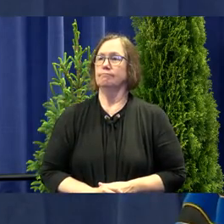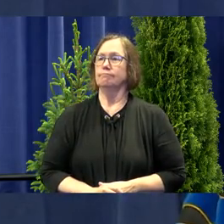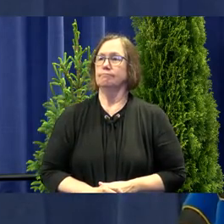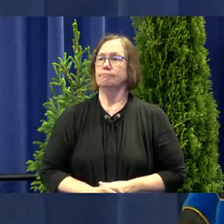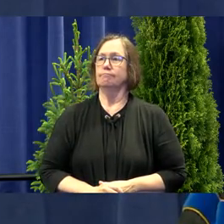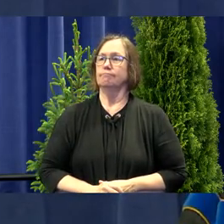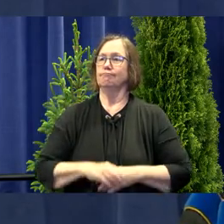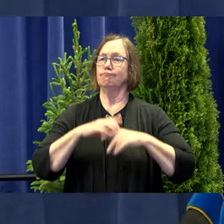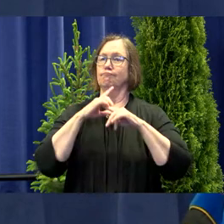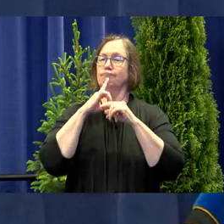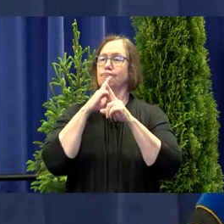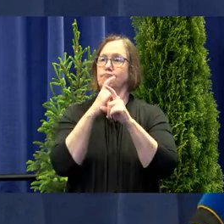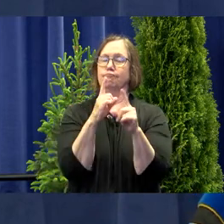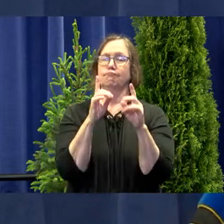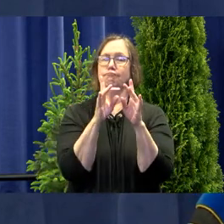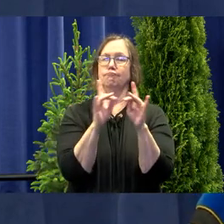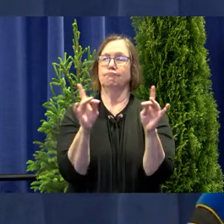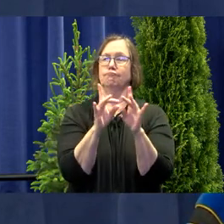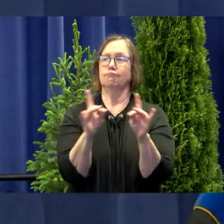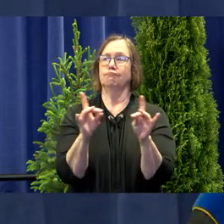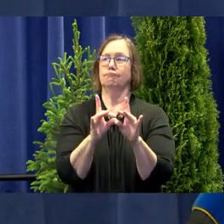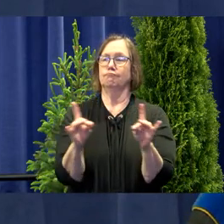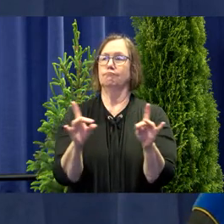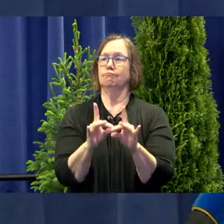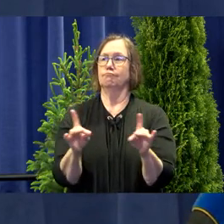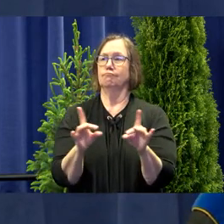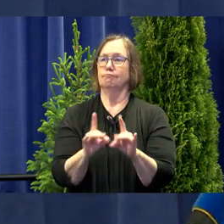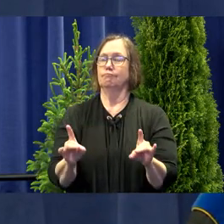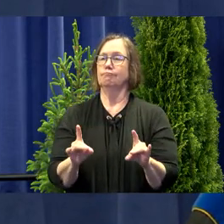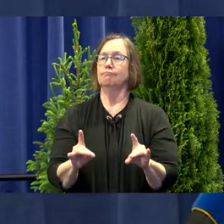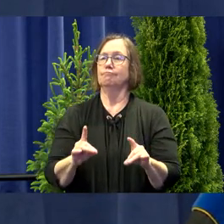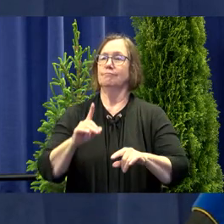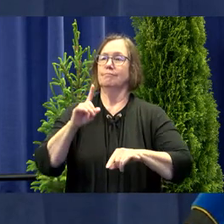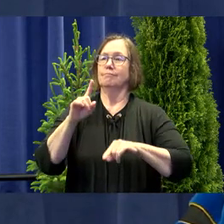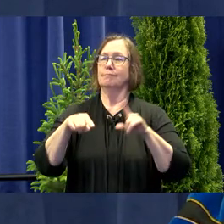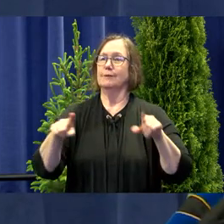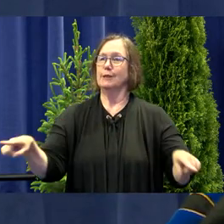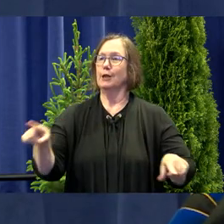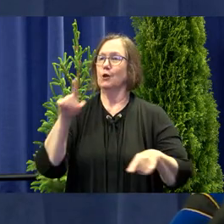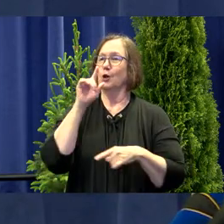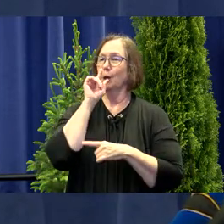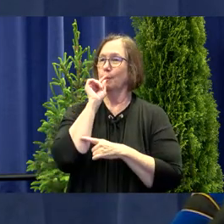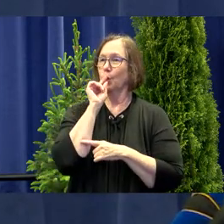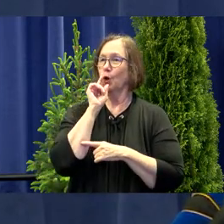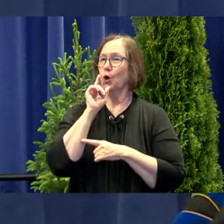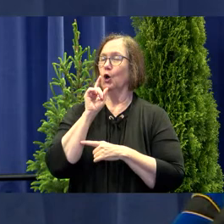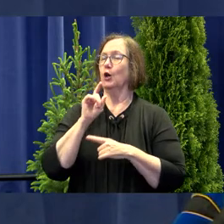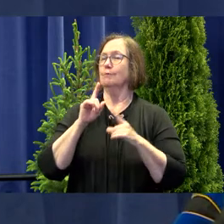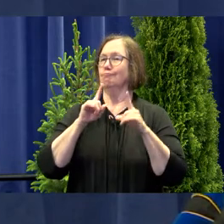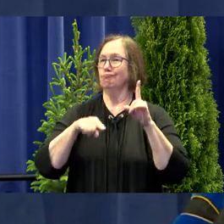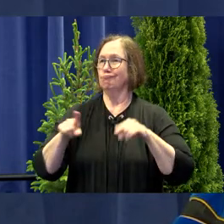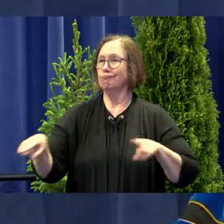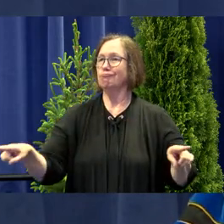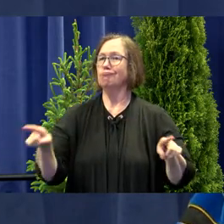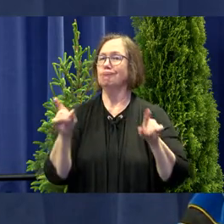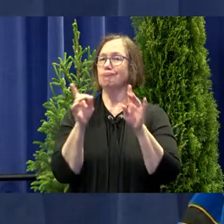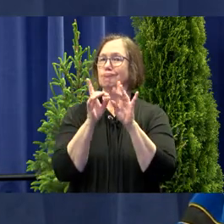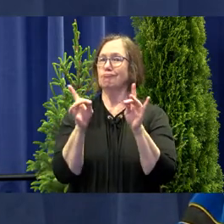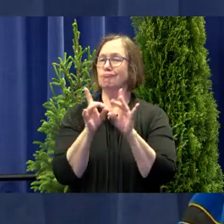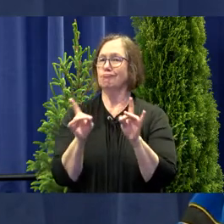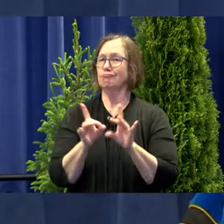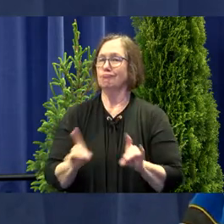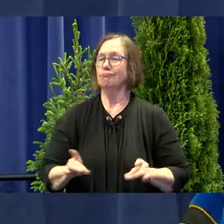noxiks duela Momberg whaler, Millibird Momberg, LJ Momberg, nixista lila